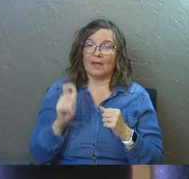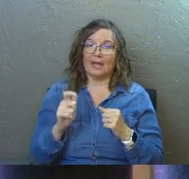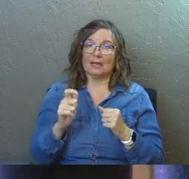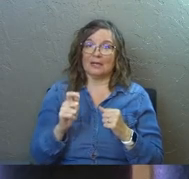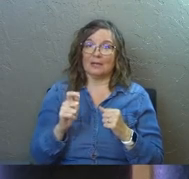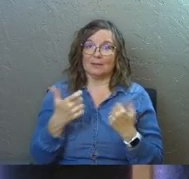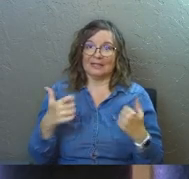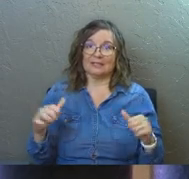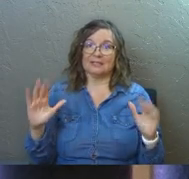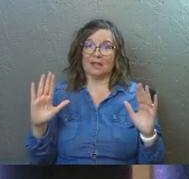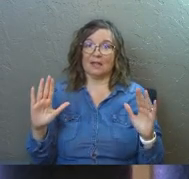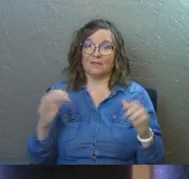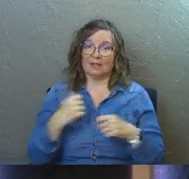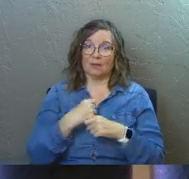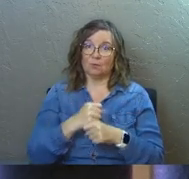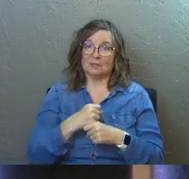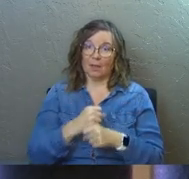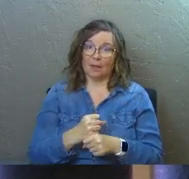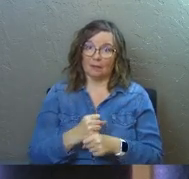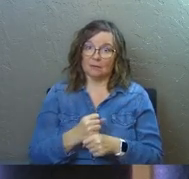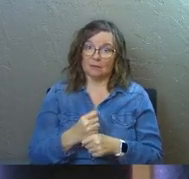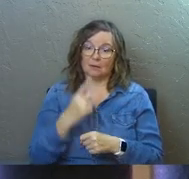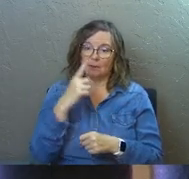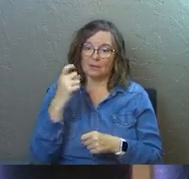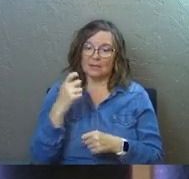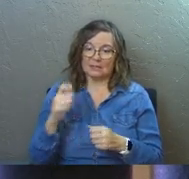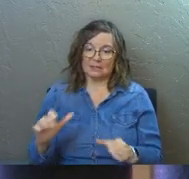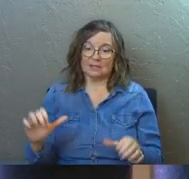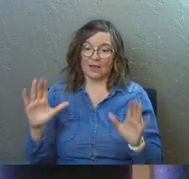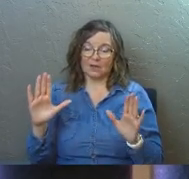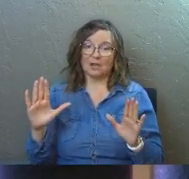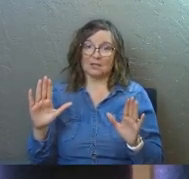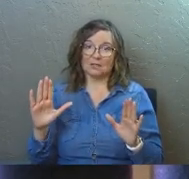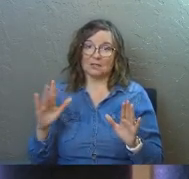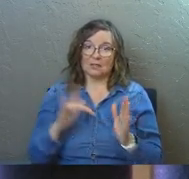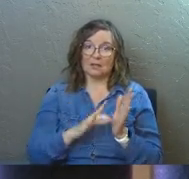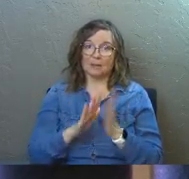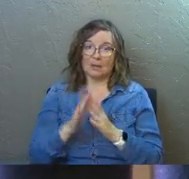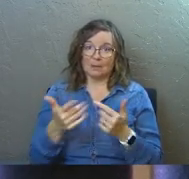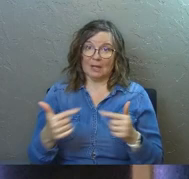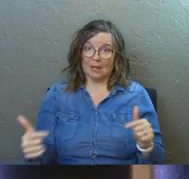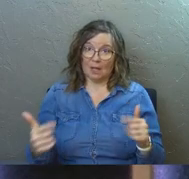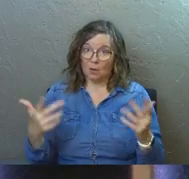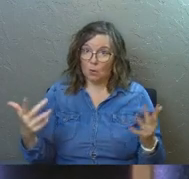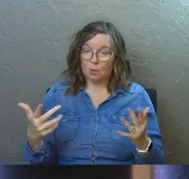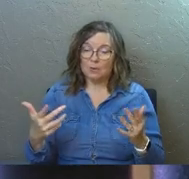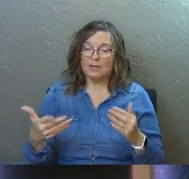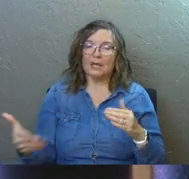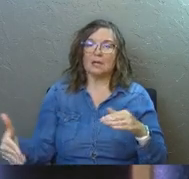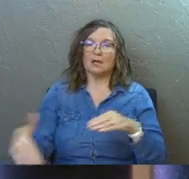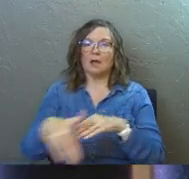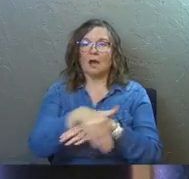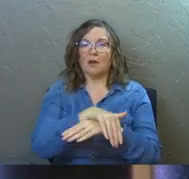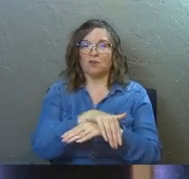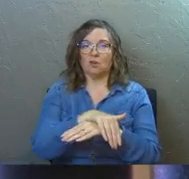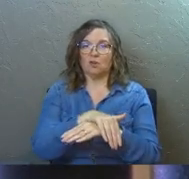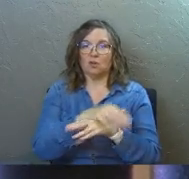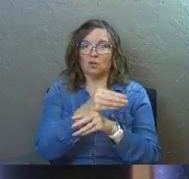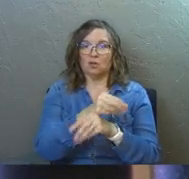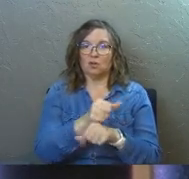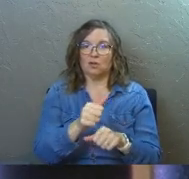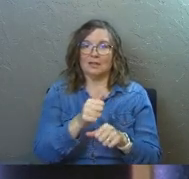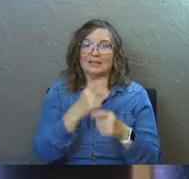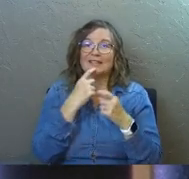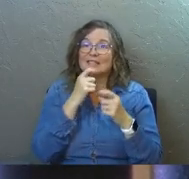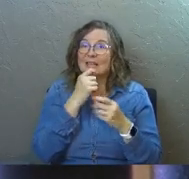had to be this sacrifice that was made. Because the sacrifice, the biblical language is, it covered their sin. It